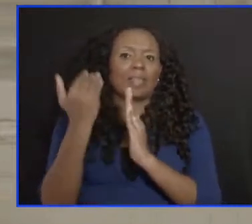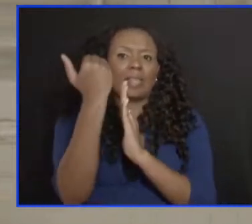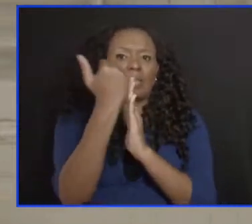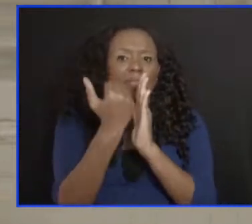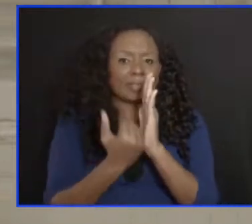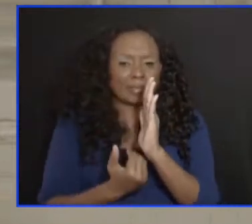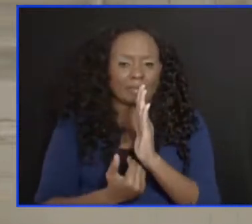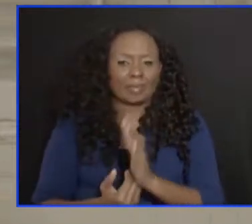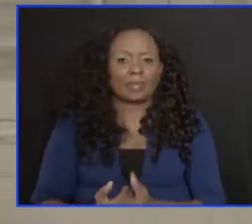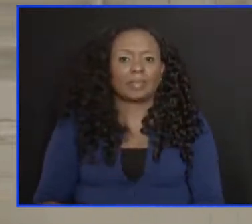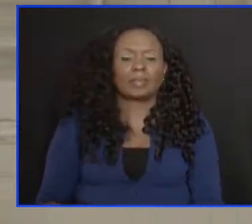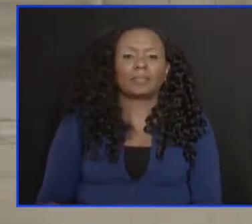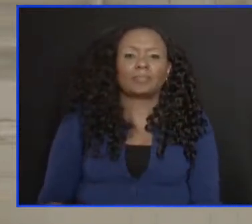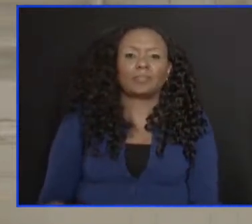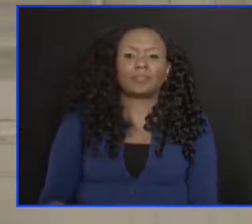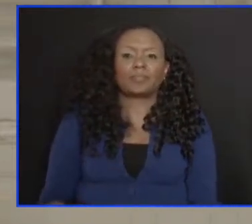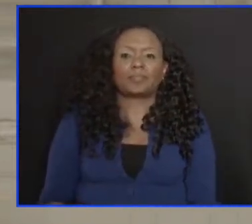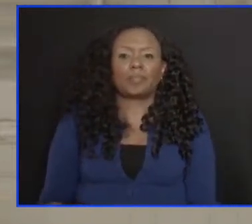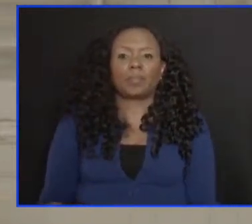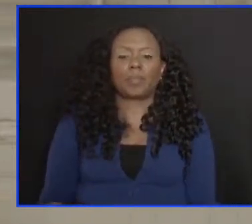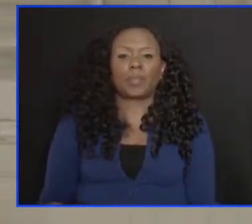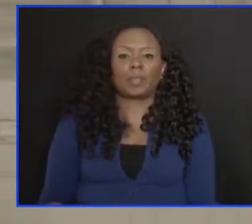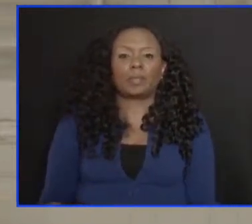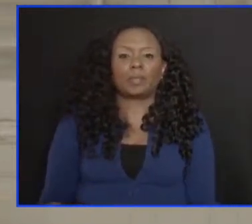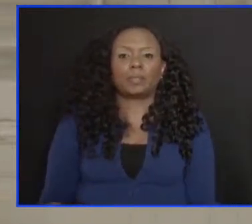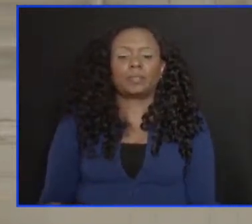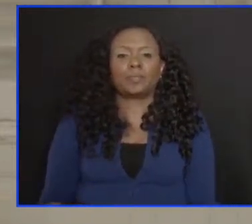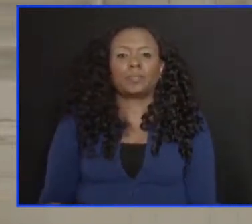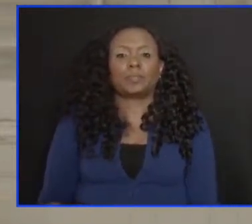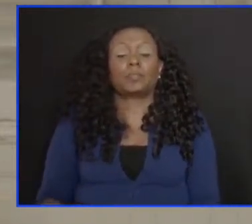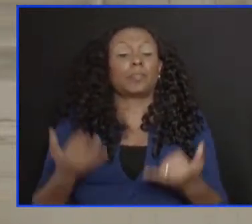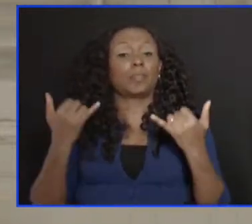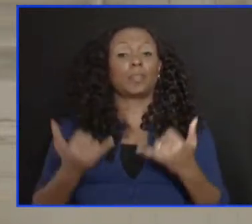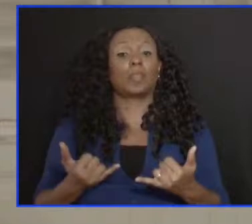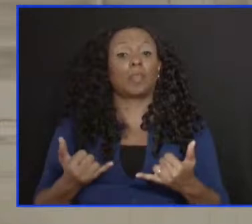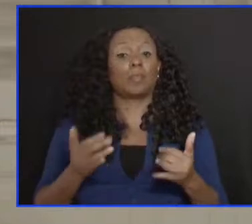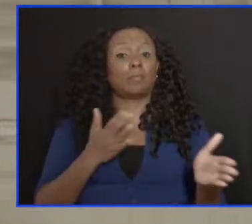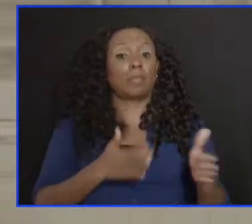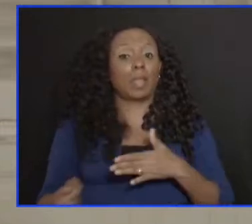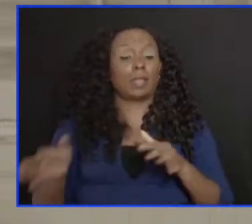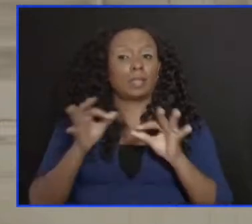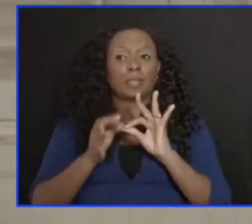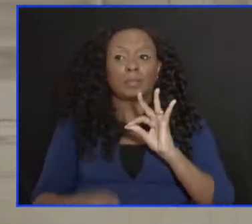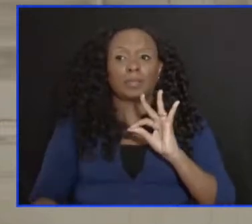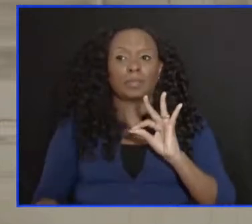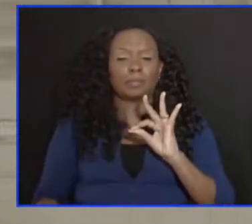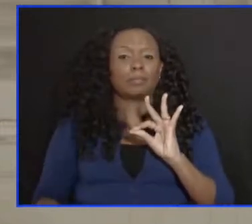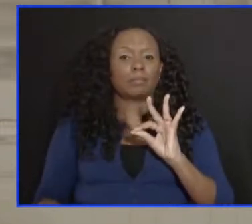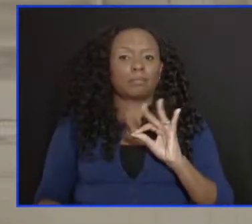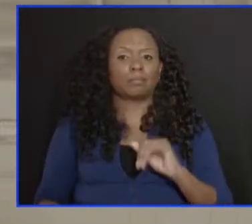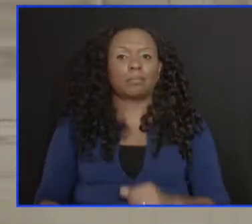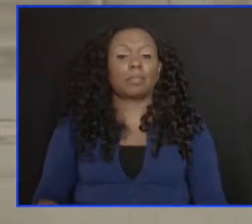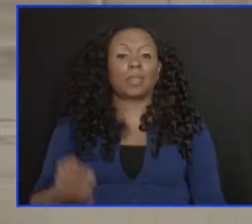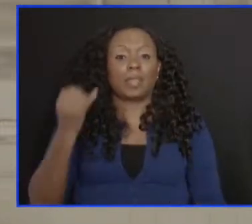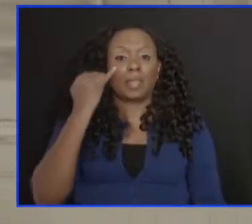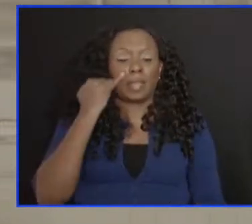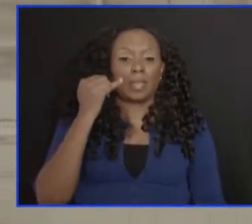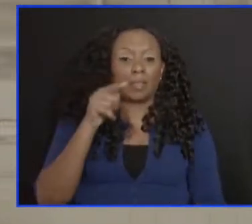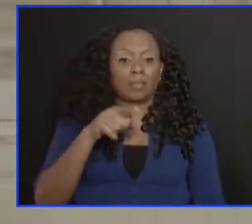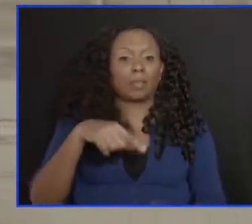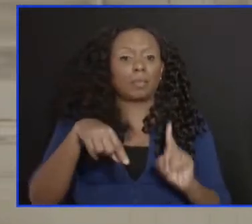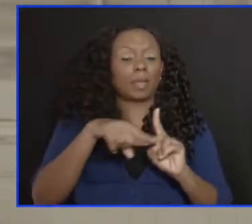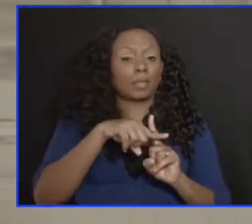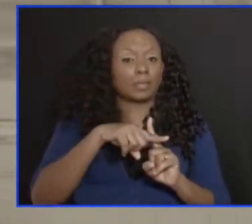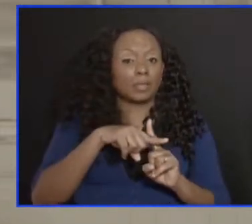slot. The plan is at present, it's very simple, nothing complicated. If you are positive and you